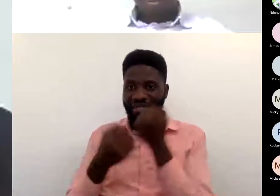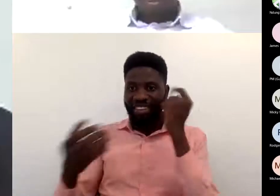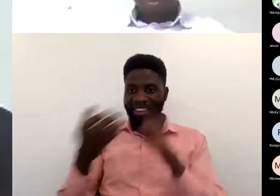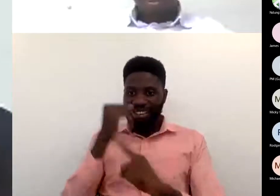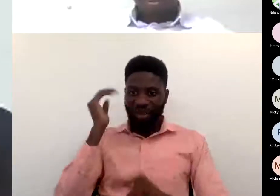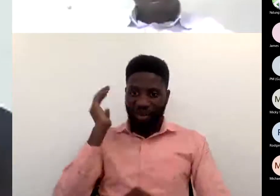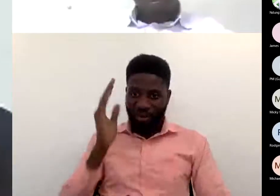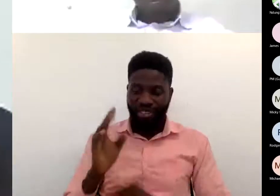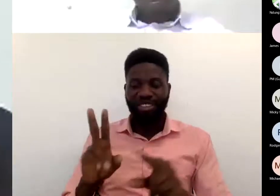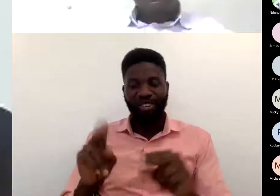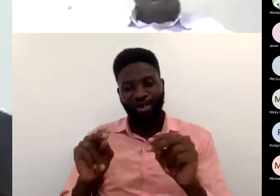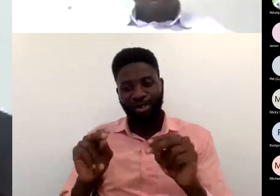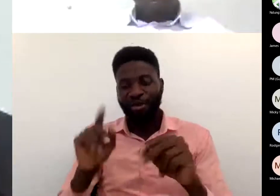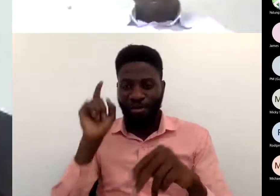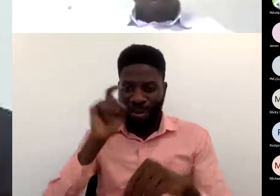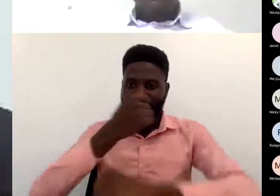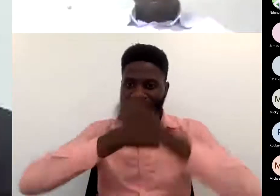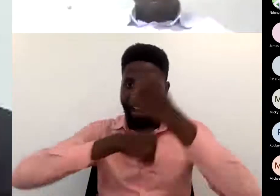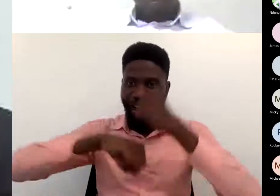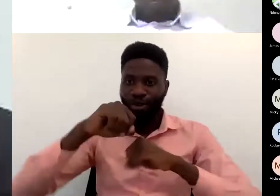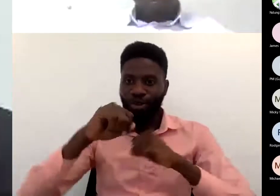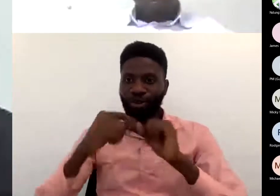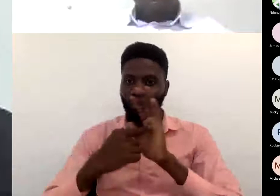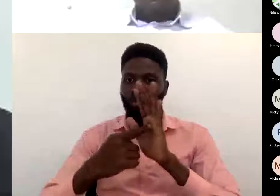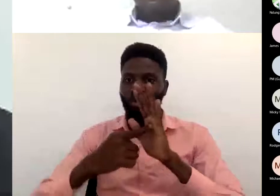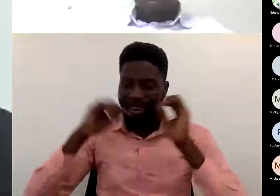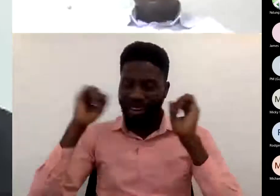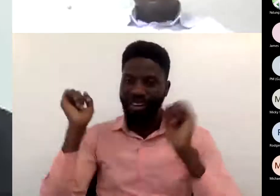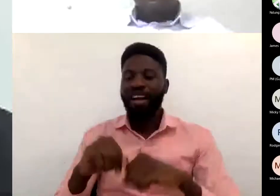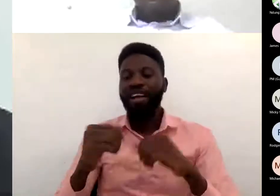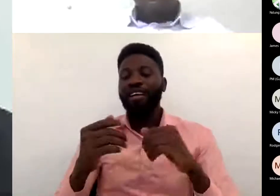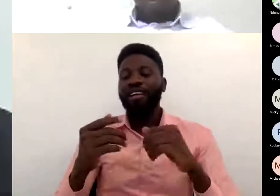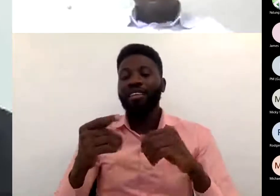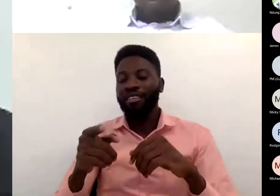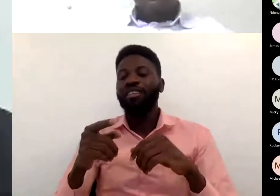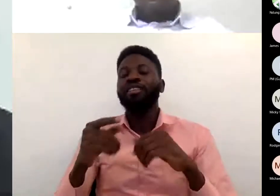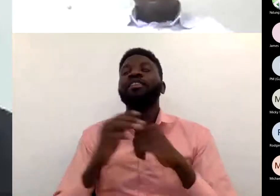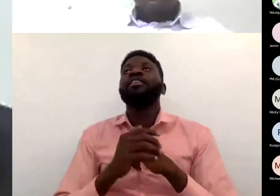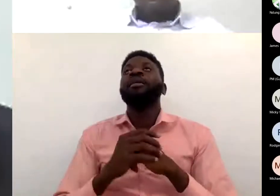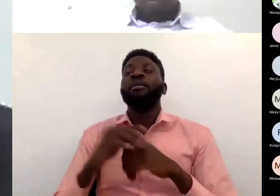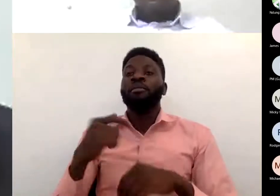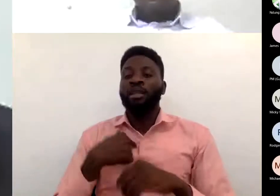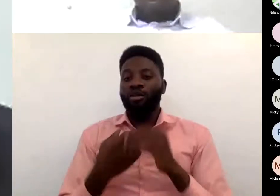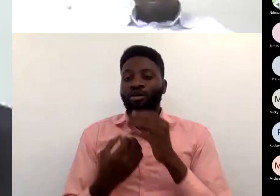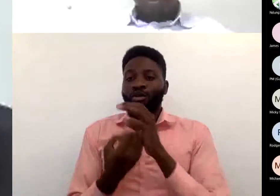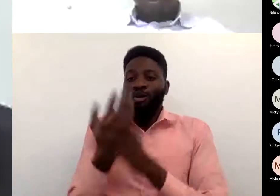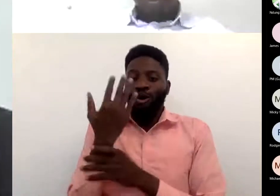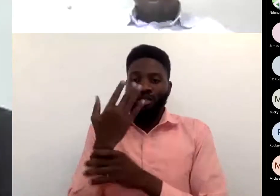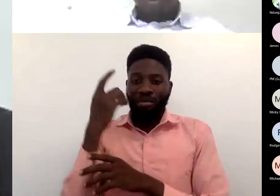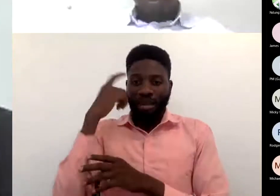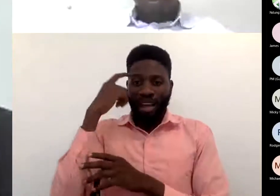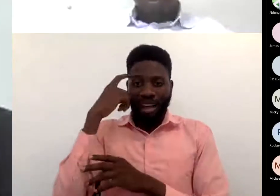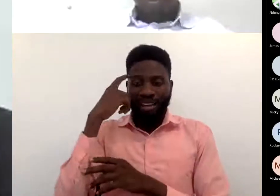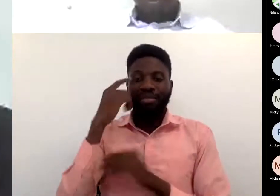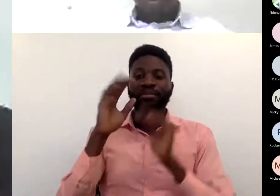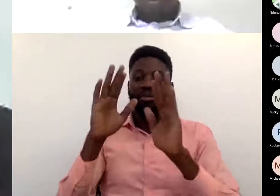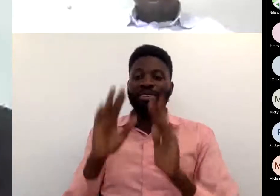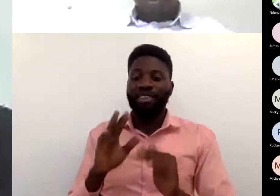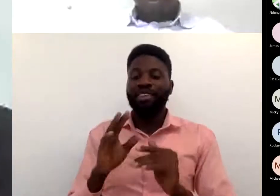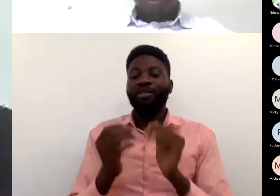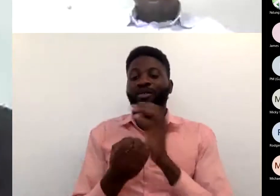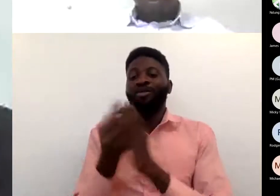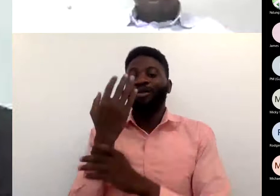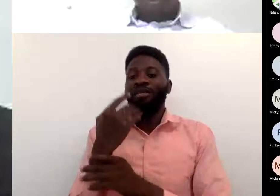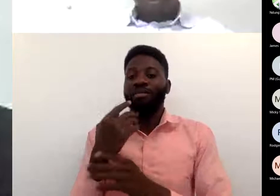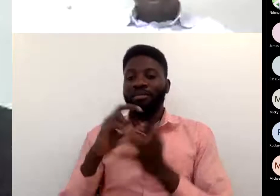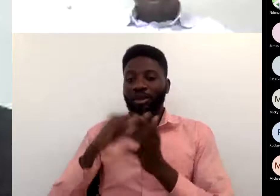have to prove yourself. And this is where the growth mindset comes in. For me, the growth mindset essentially says, I am